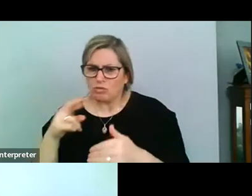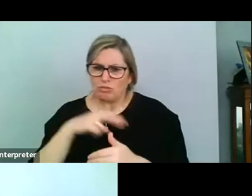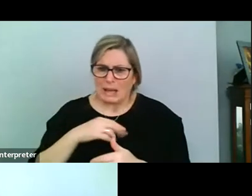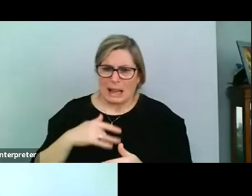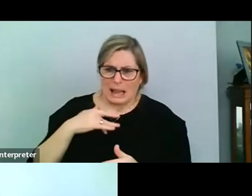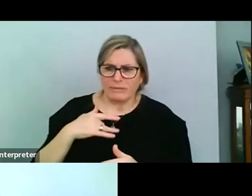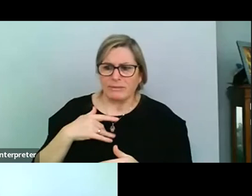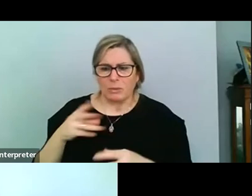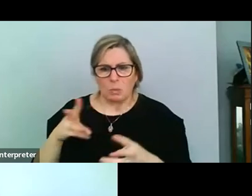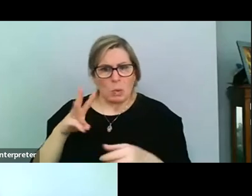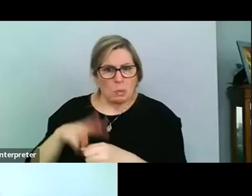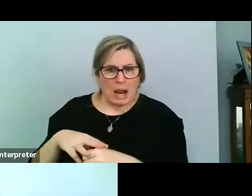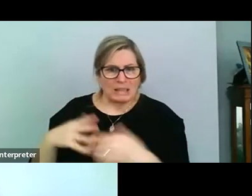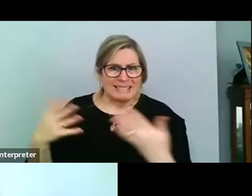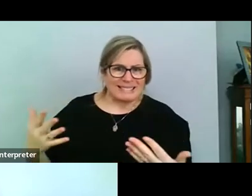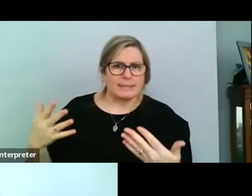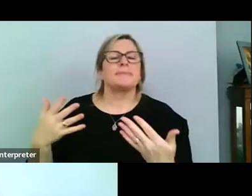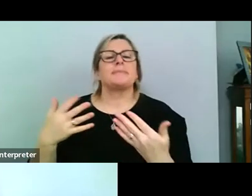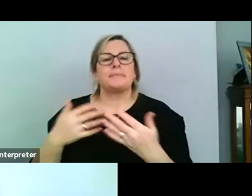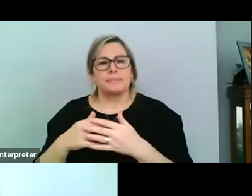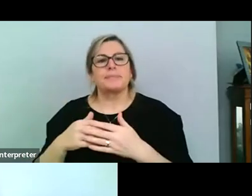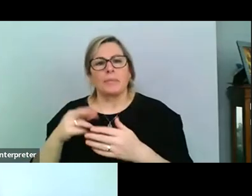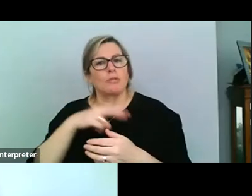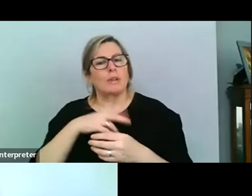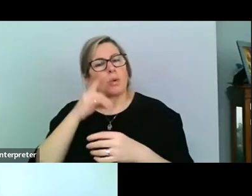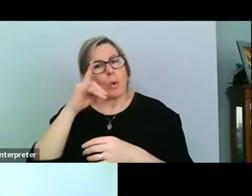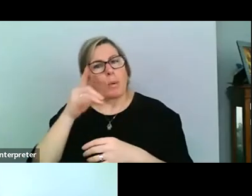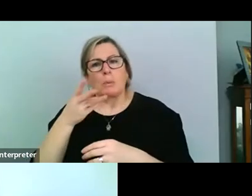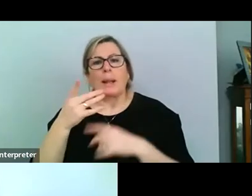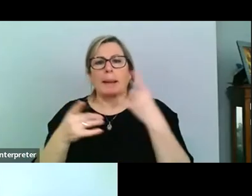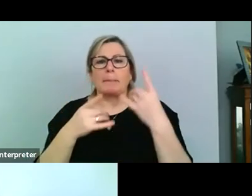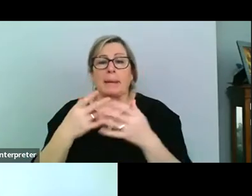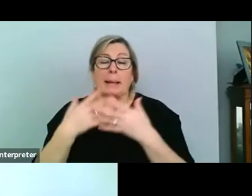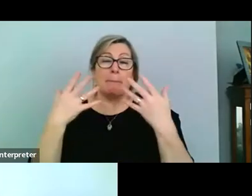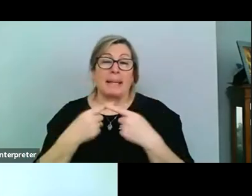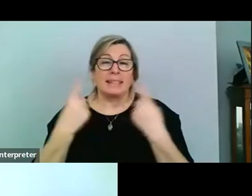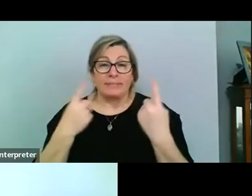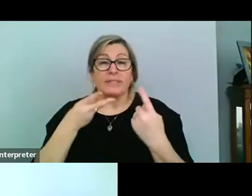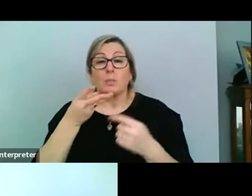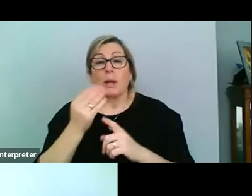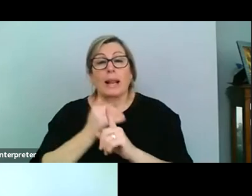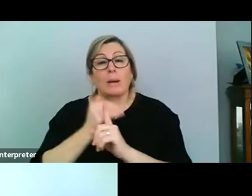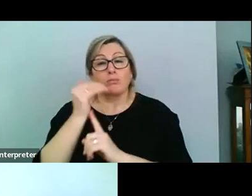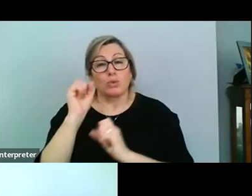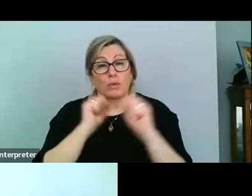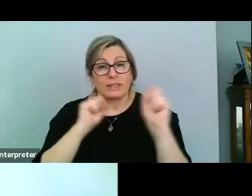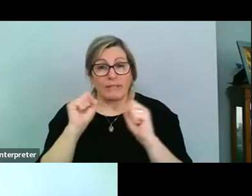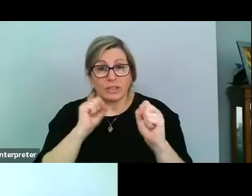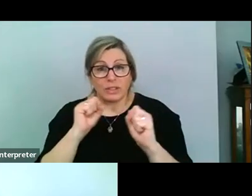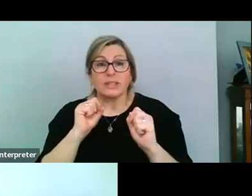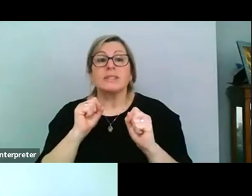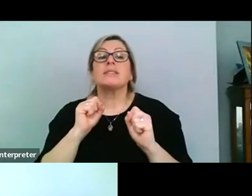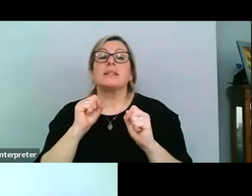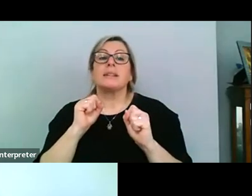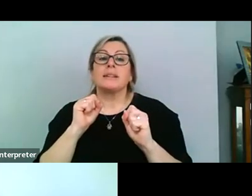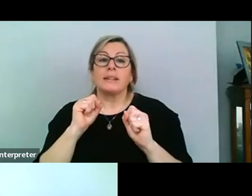Yeah, we're really hoping that, you know, this will make a real difference and it will improve services. And it is a